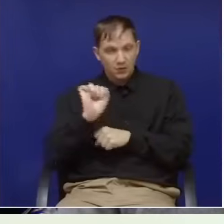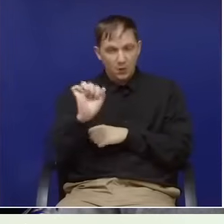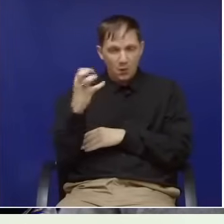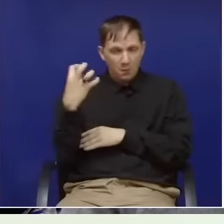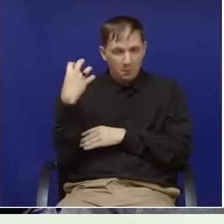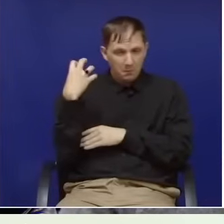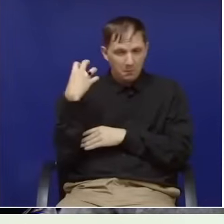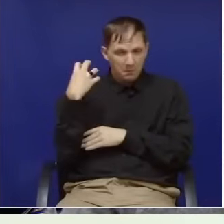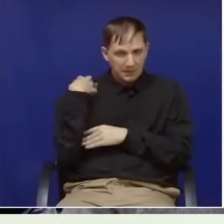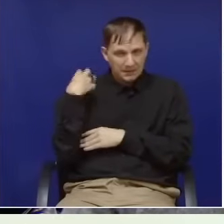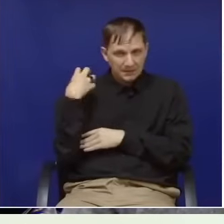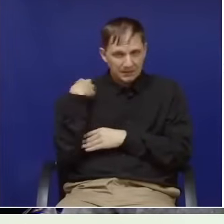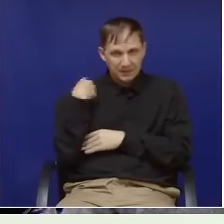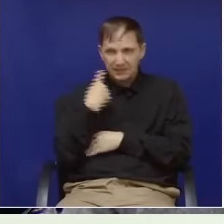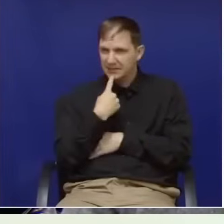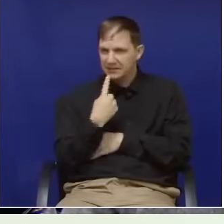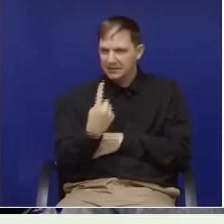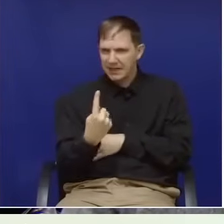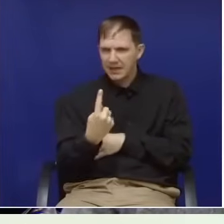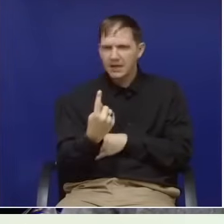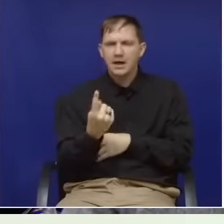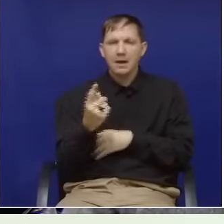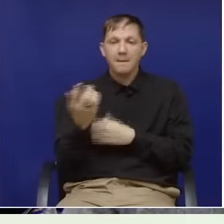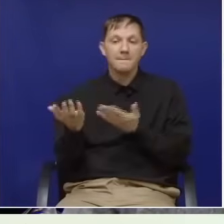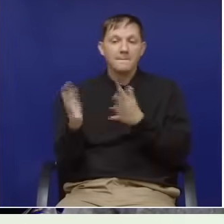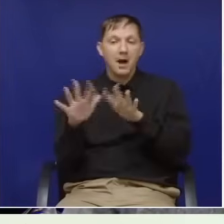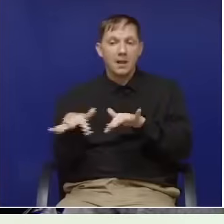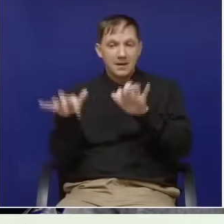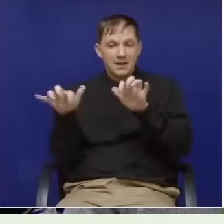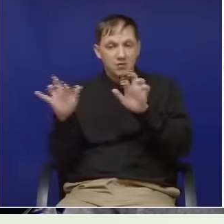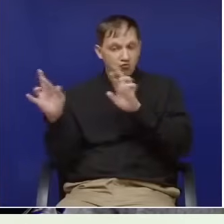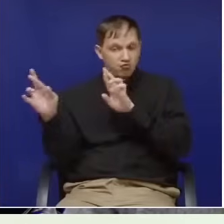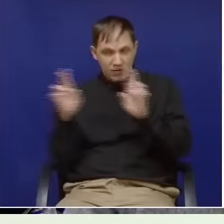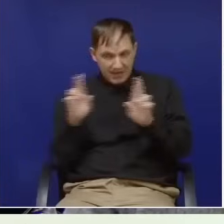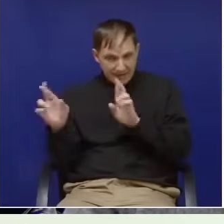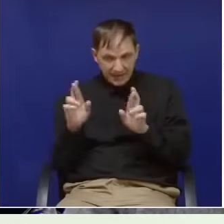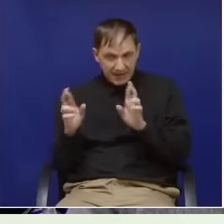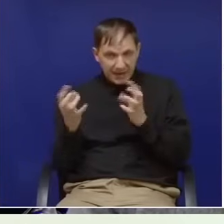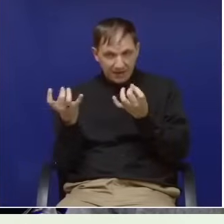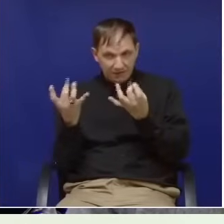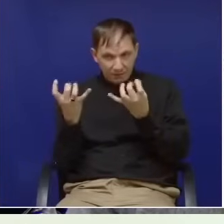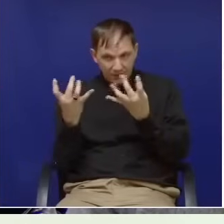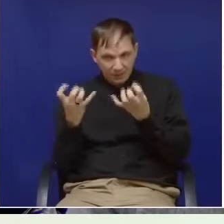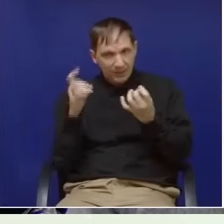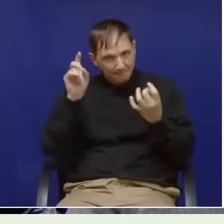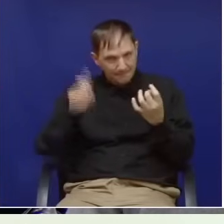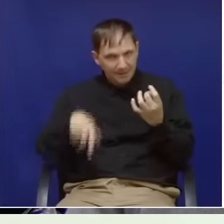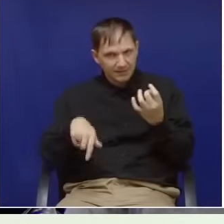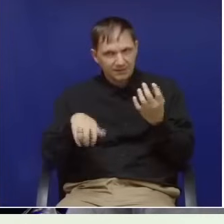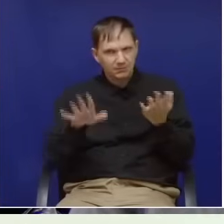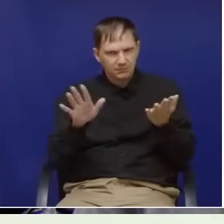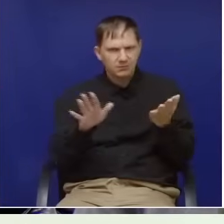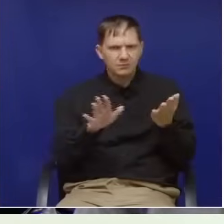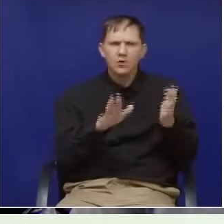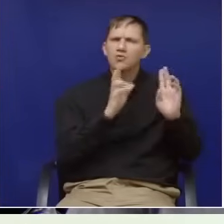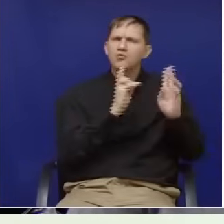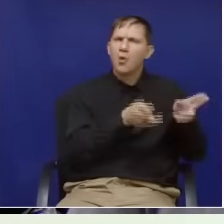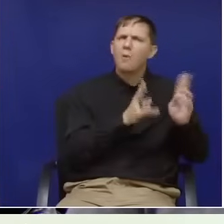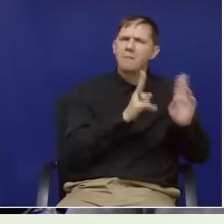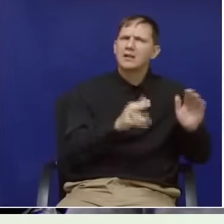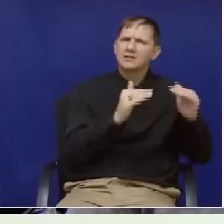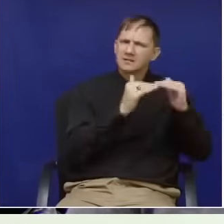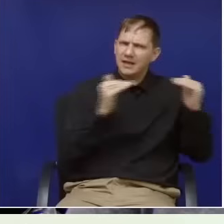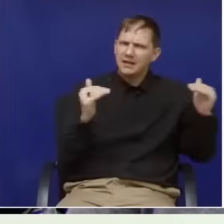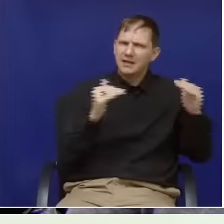Parliament having to request basic readiness and capability information that should form part of the standardized